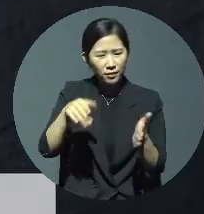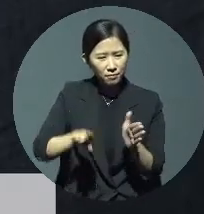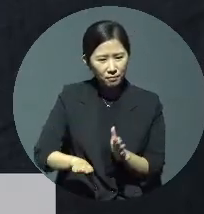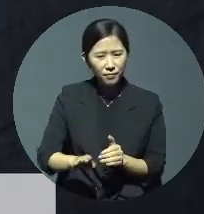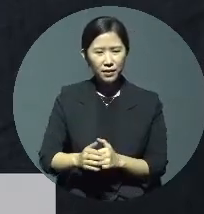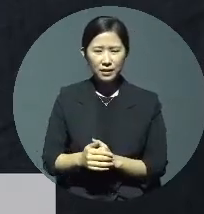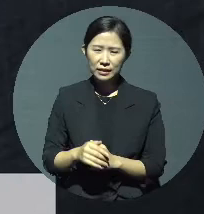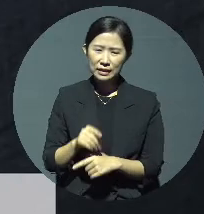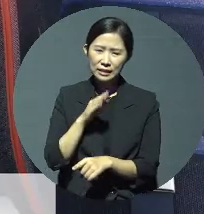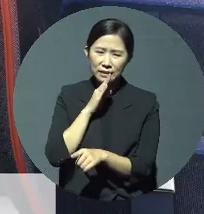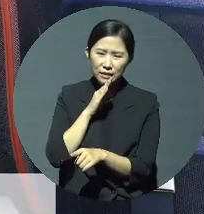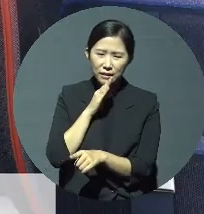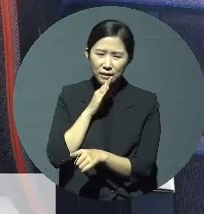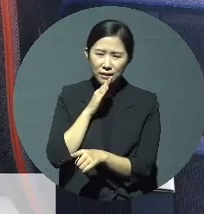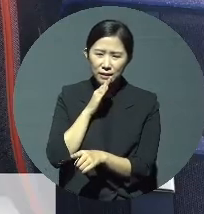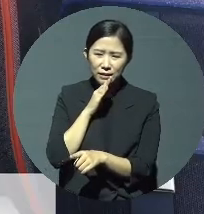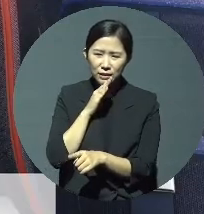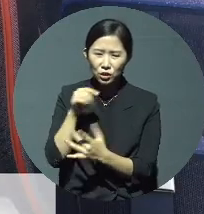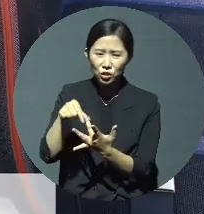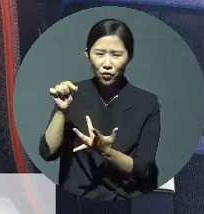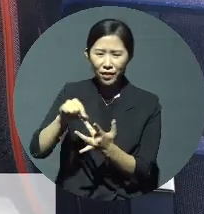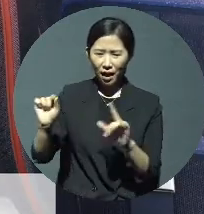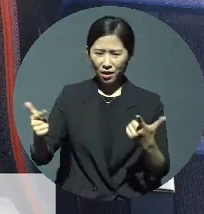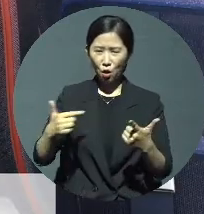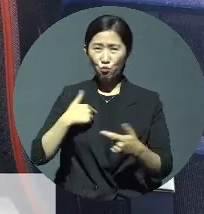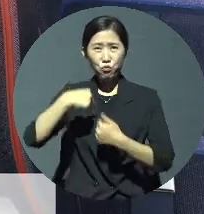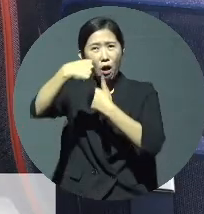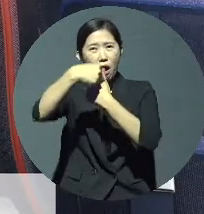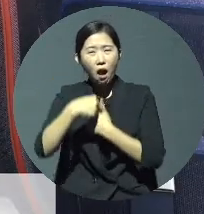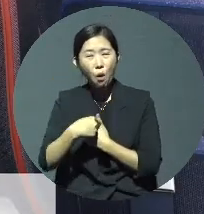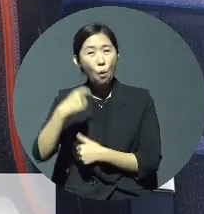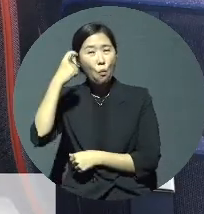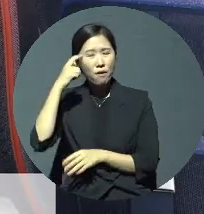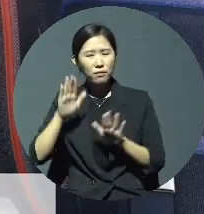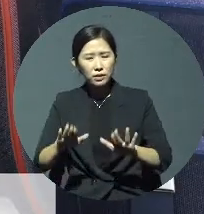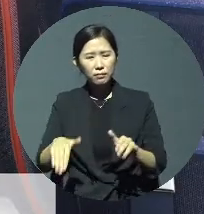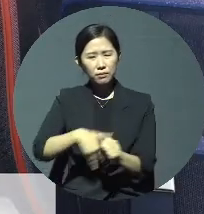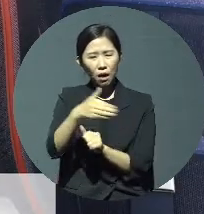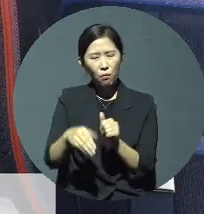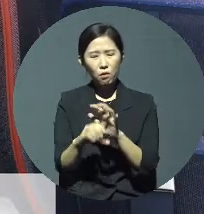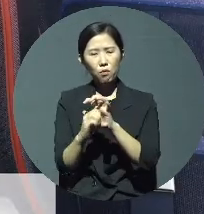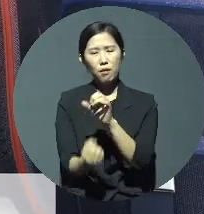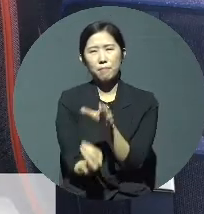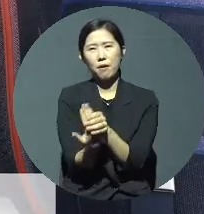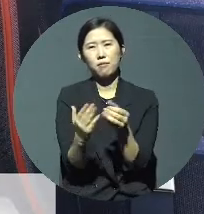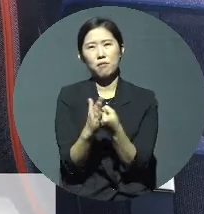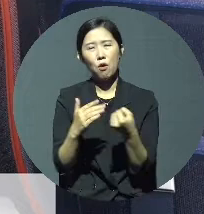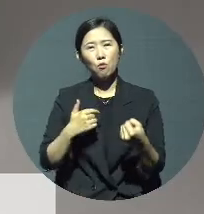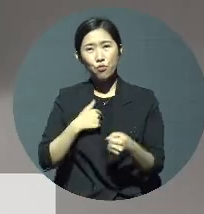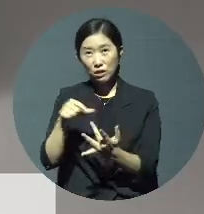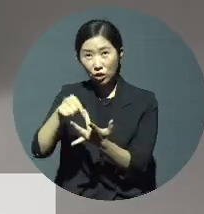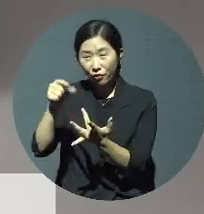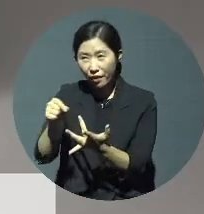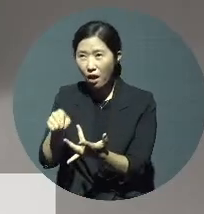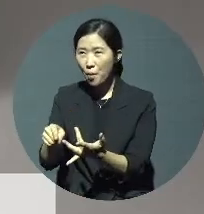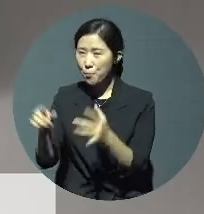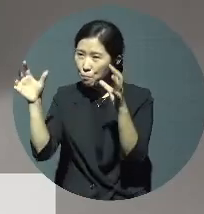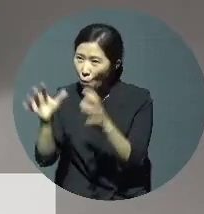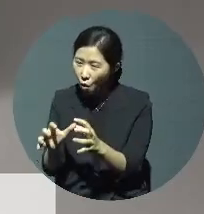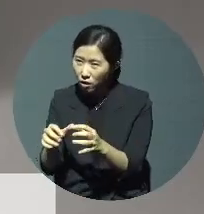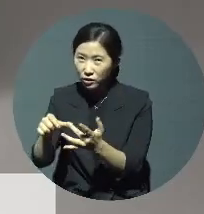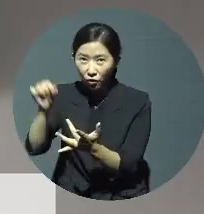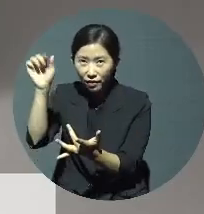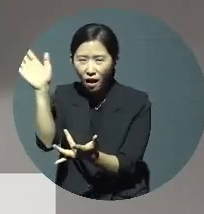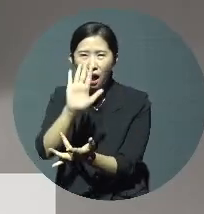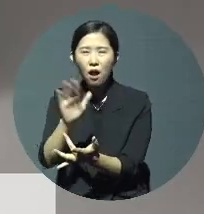being more mindful of the planet, but that's not a choice, that's something we're being told to do. I think what's going to be really interesting is when this